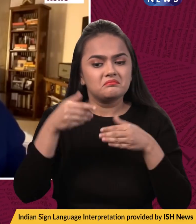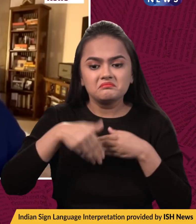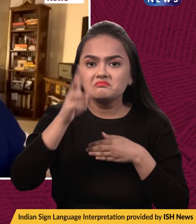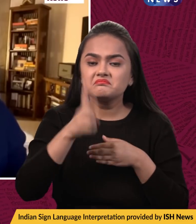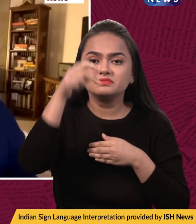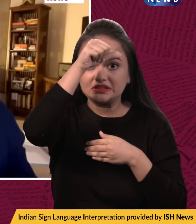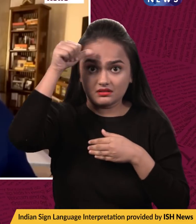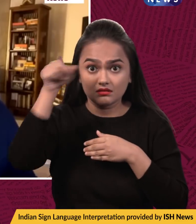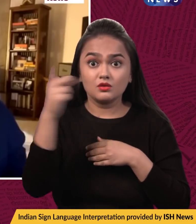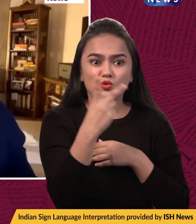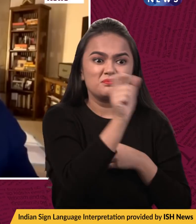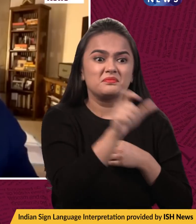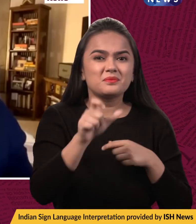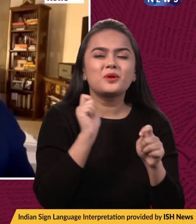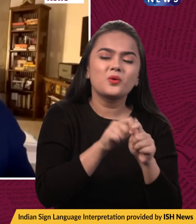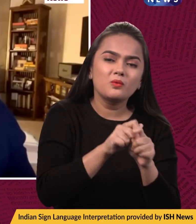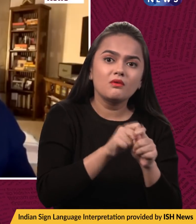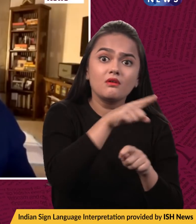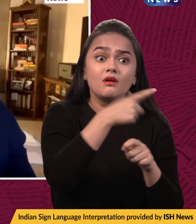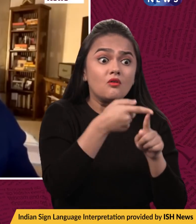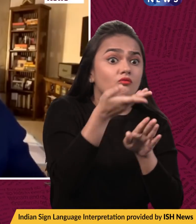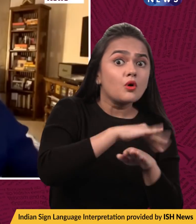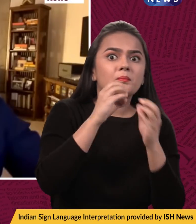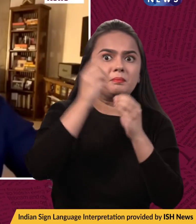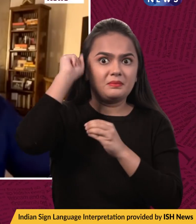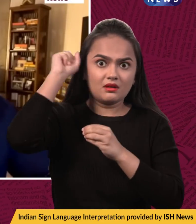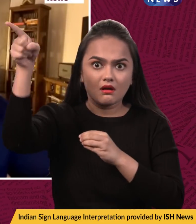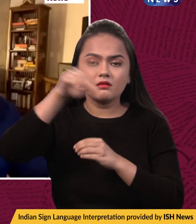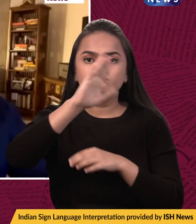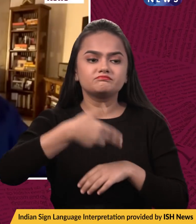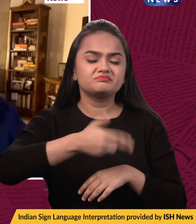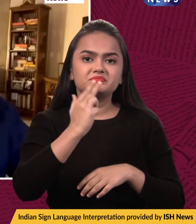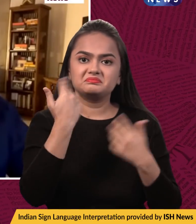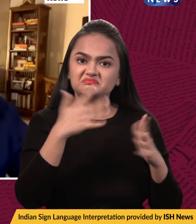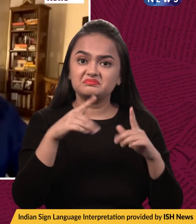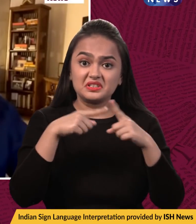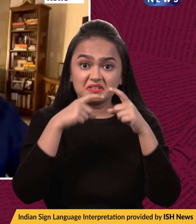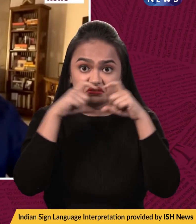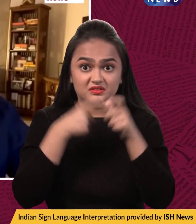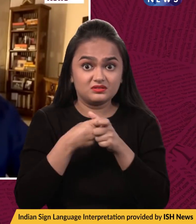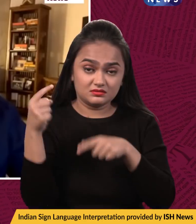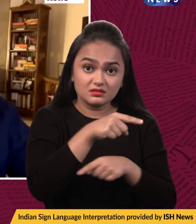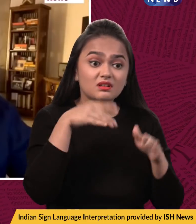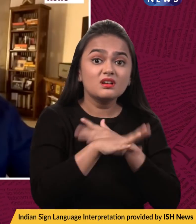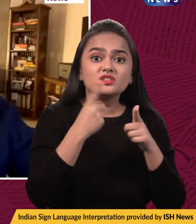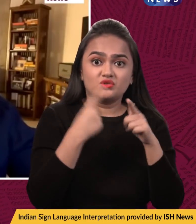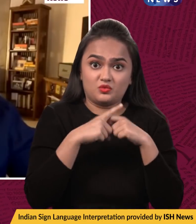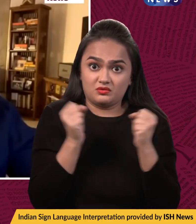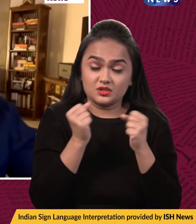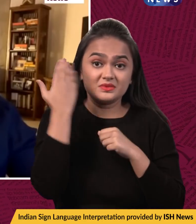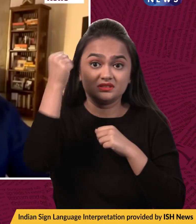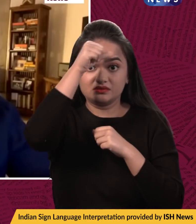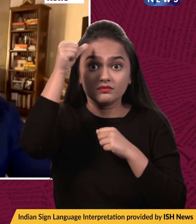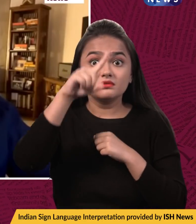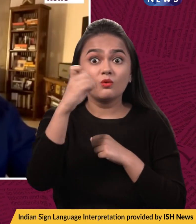Sunday. 2 migrant workers from the state of Bihar were gunned down by terrorists in Jammu and Kashmir on Sunday, that's